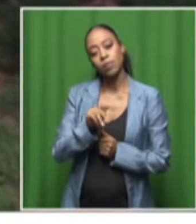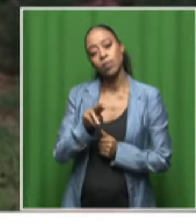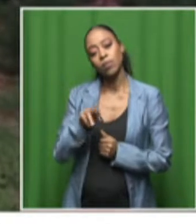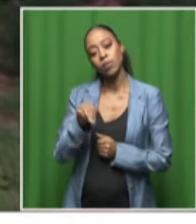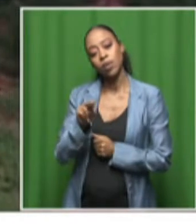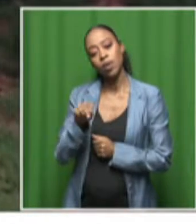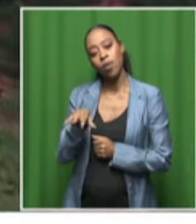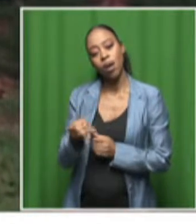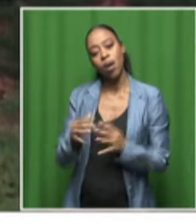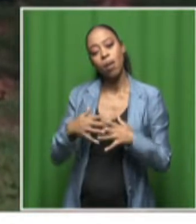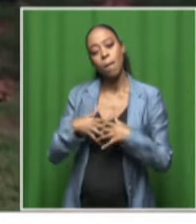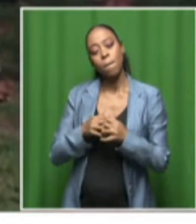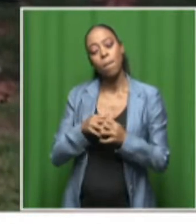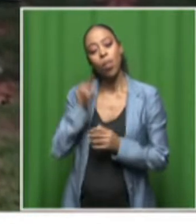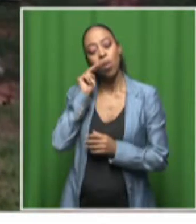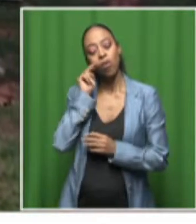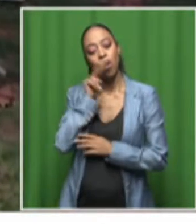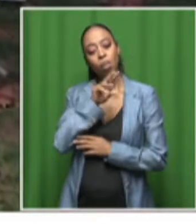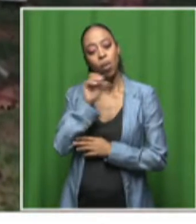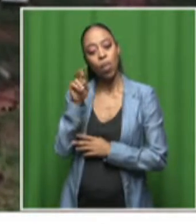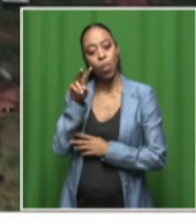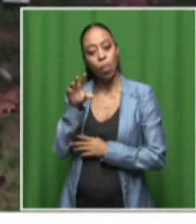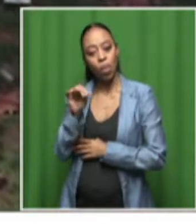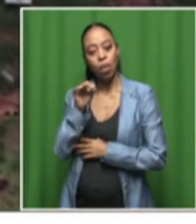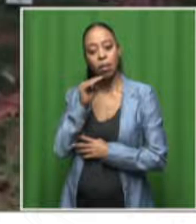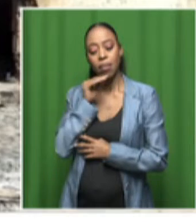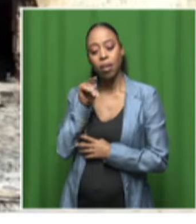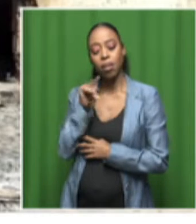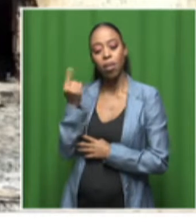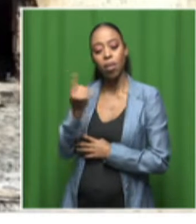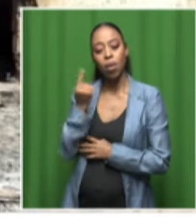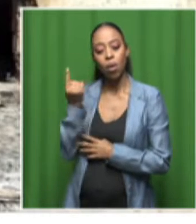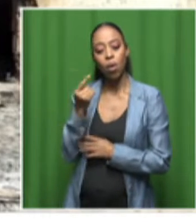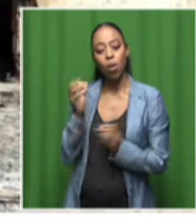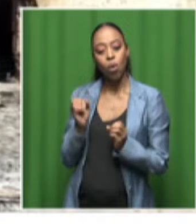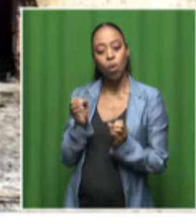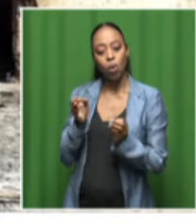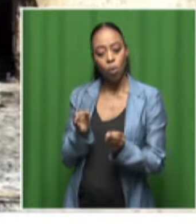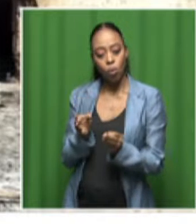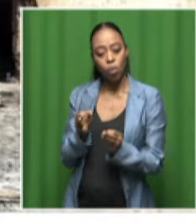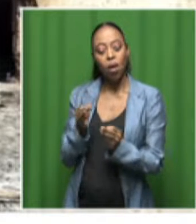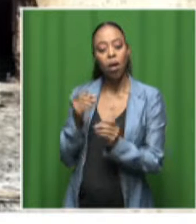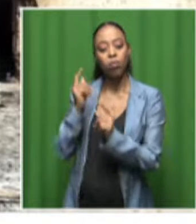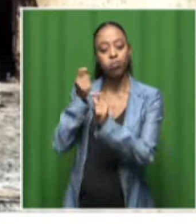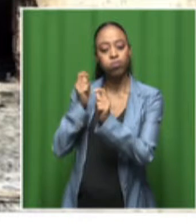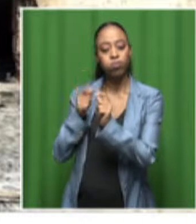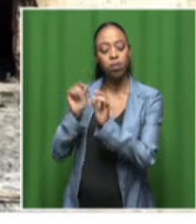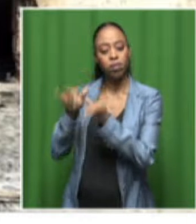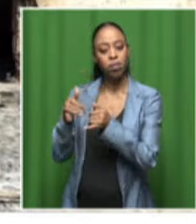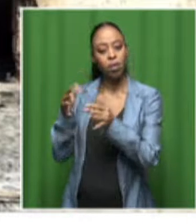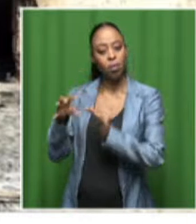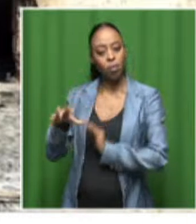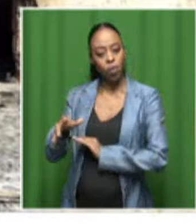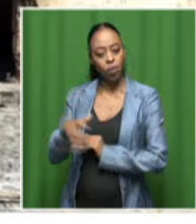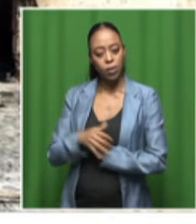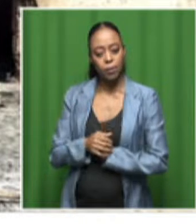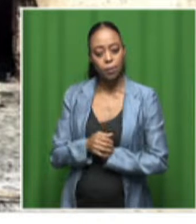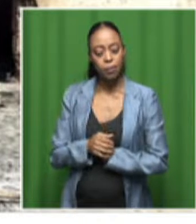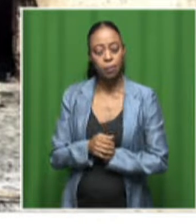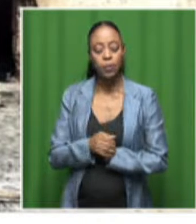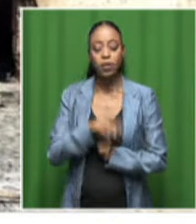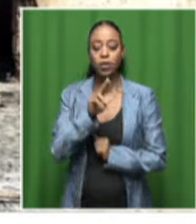in November 2020. Kurane is the only formal IDP site located in Nampula province.